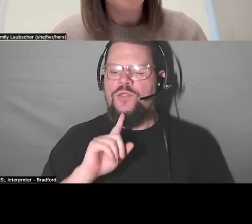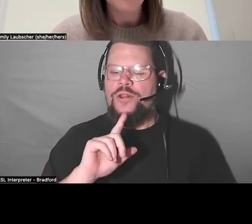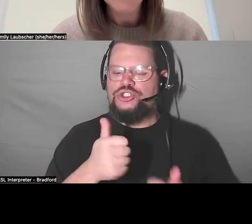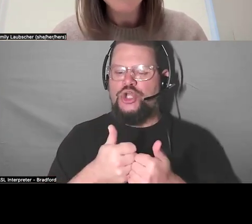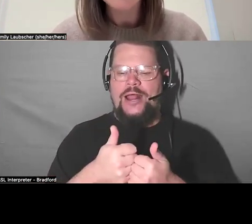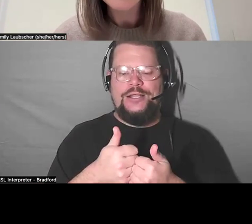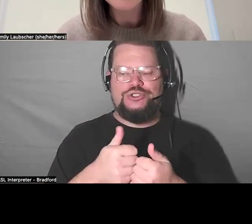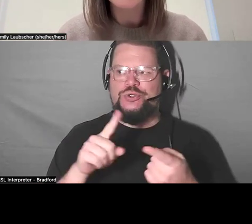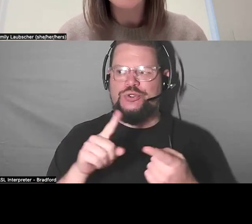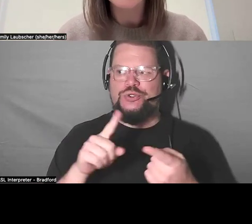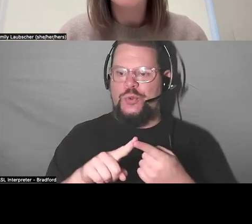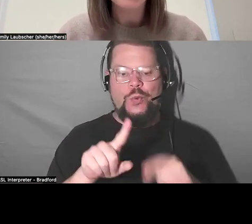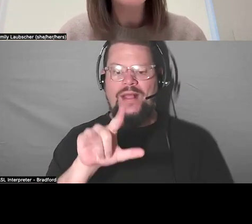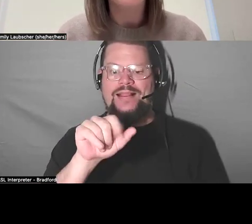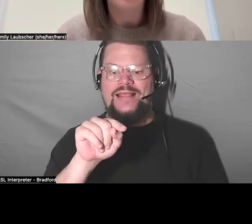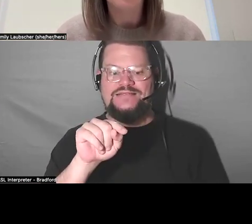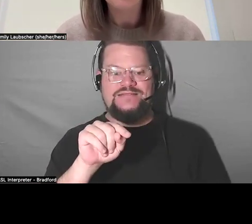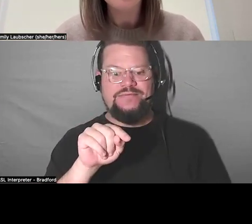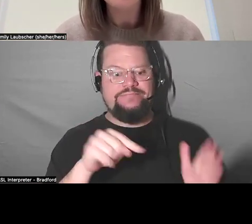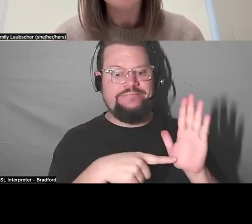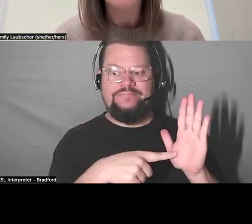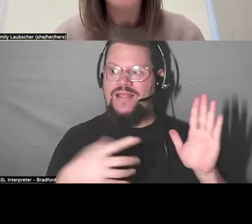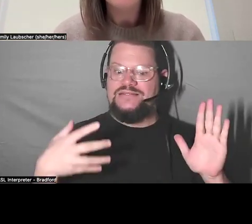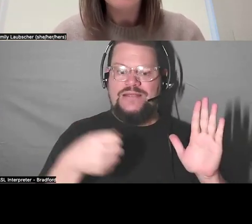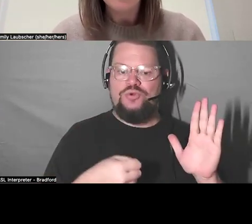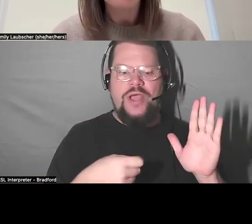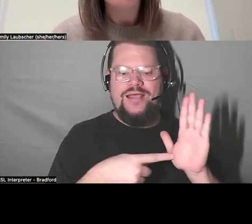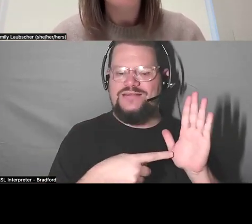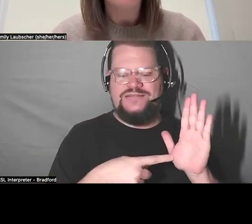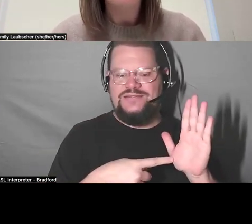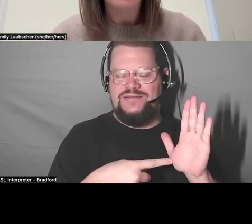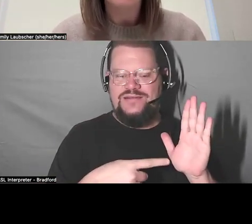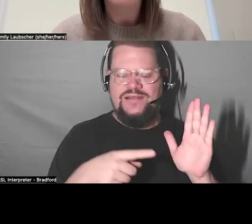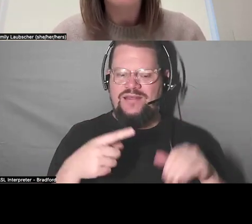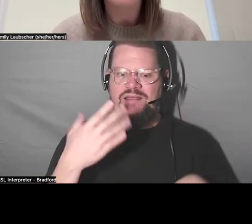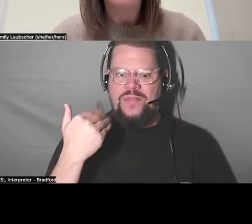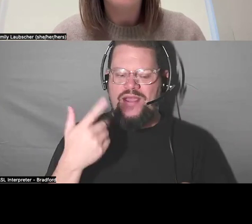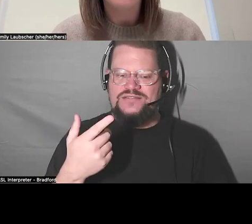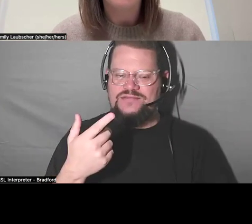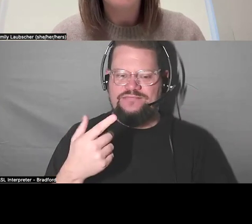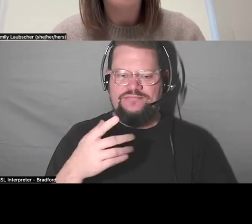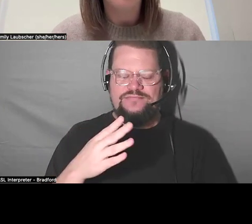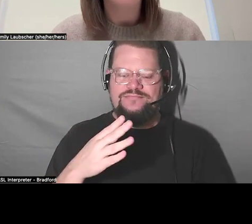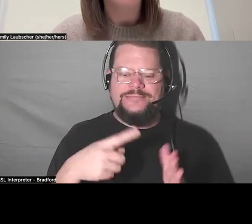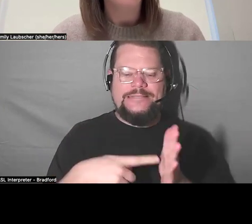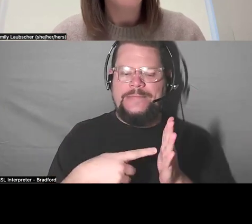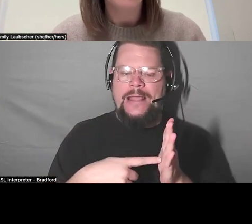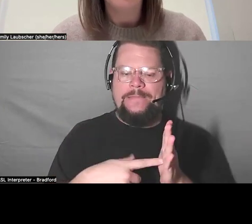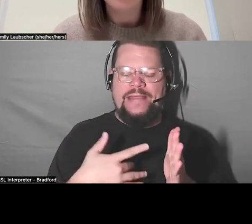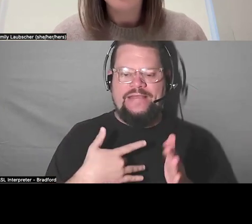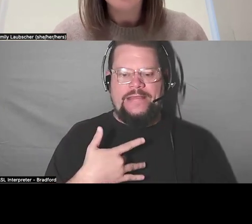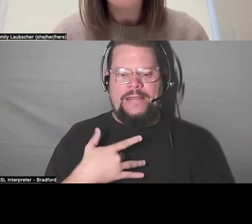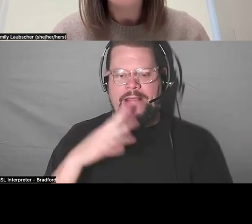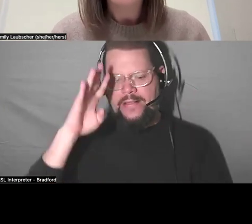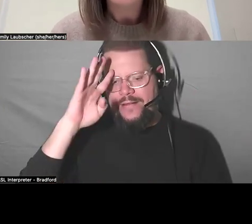quickly summarize the lists, especially the longer ones, because after a while they end up feeling like just kind of a random collection